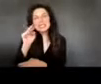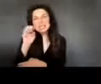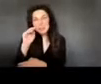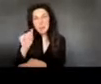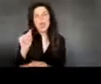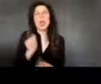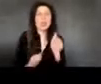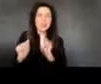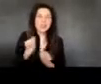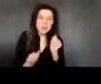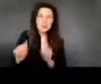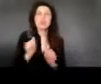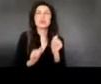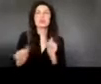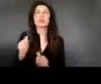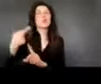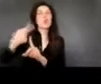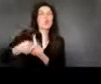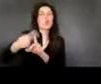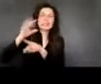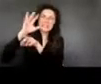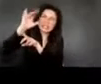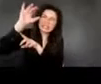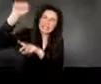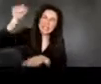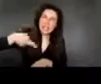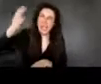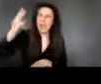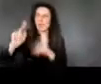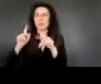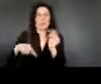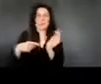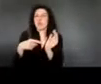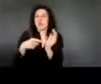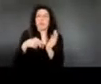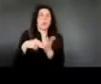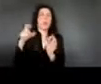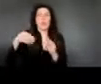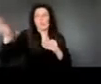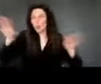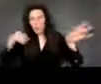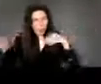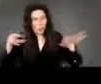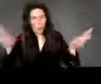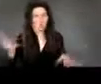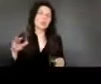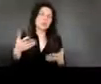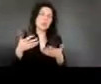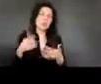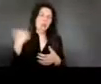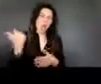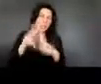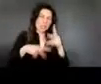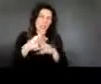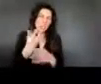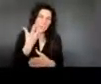on. The rents are incredibly high, everyone needs to move on. So that's another loss. And